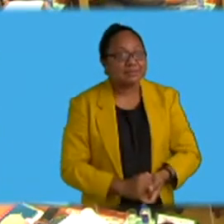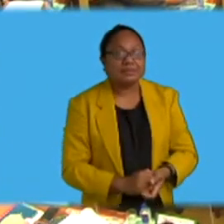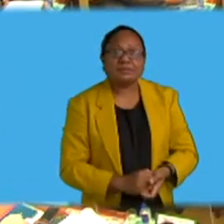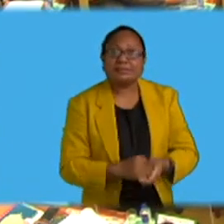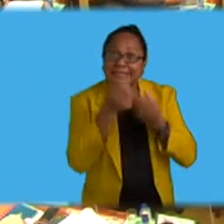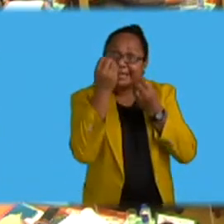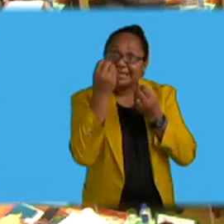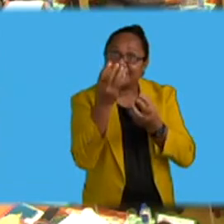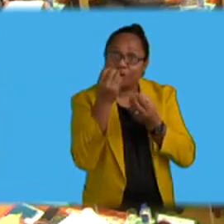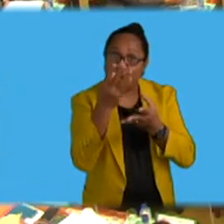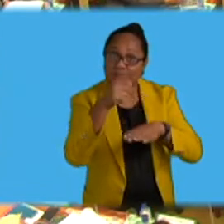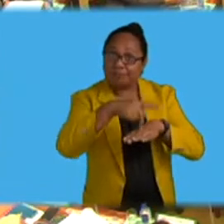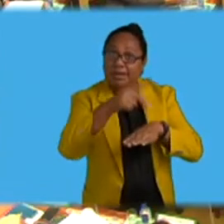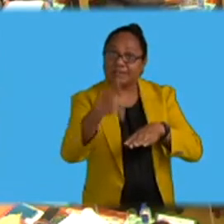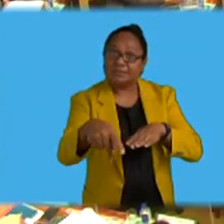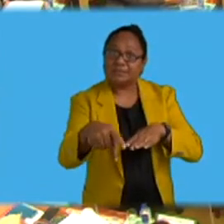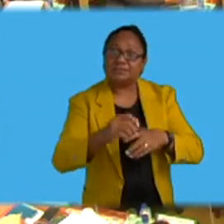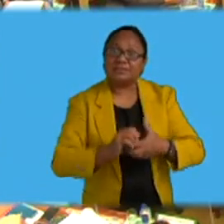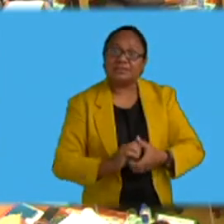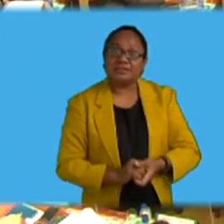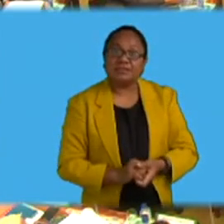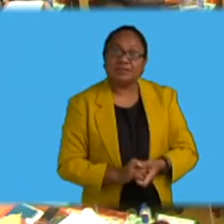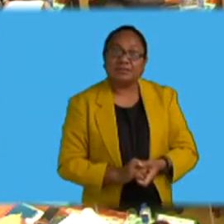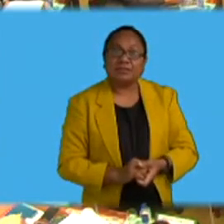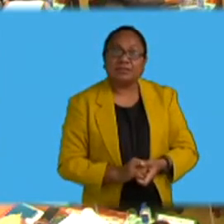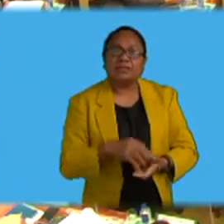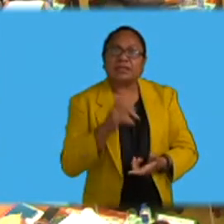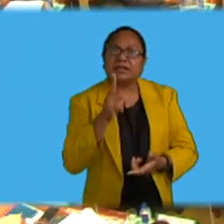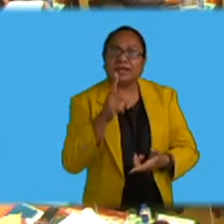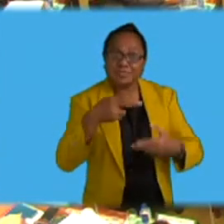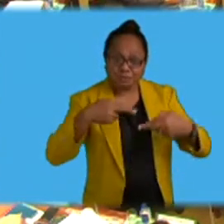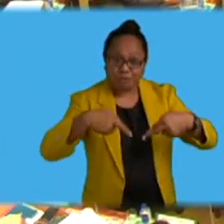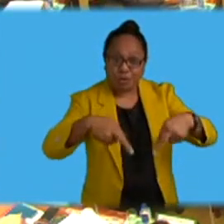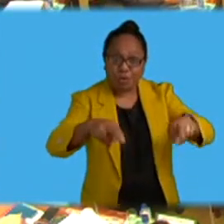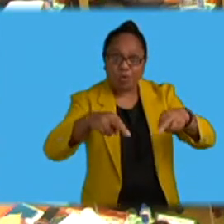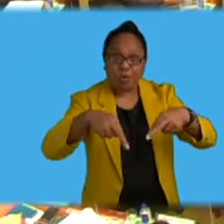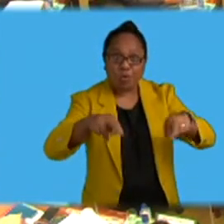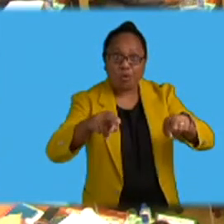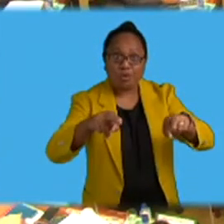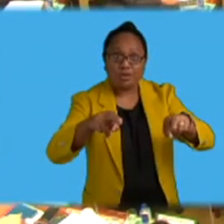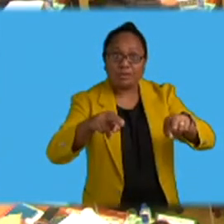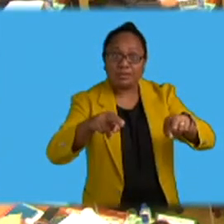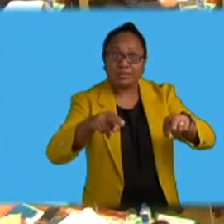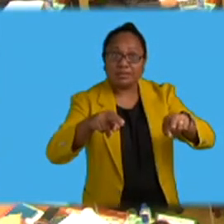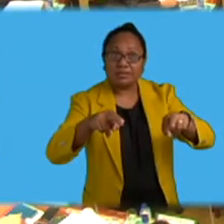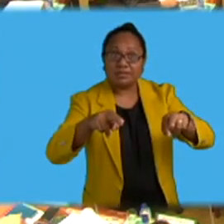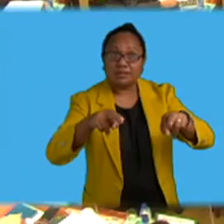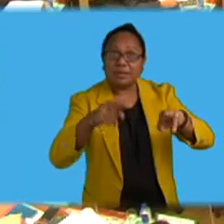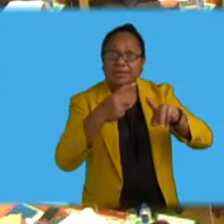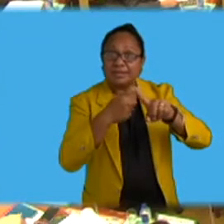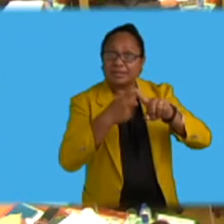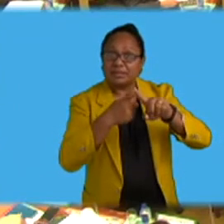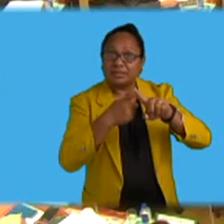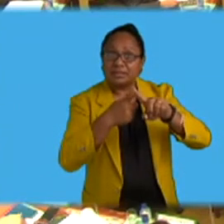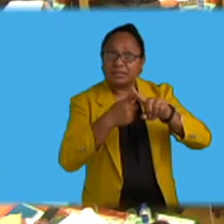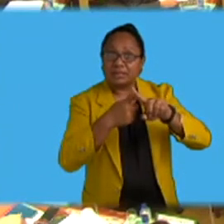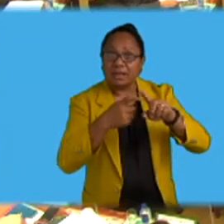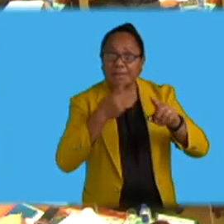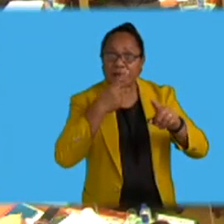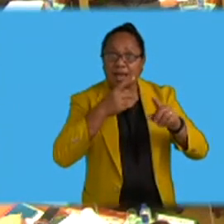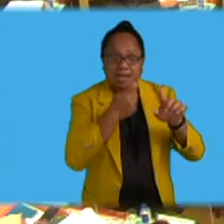inform the House if the road to the from Kiowa to the Kamba Peninsula